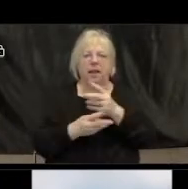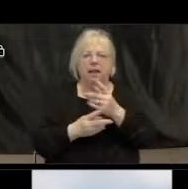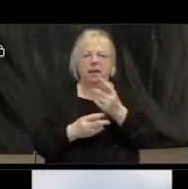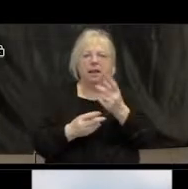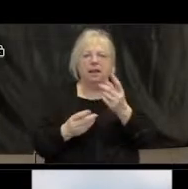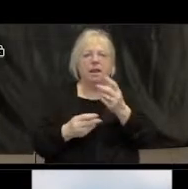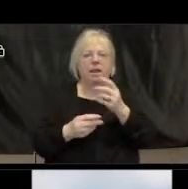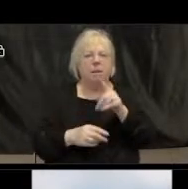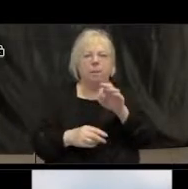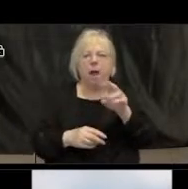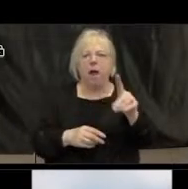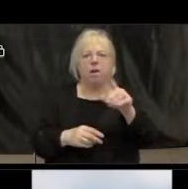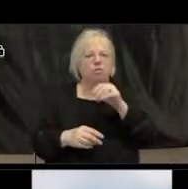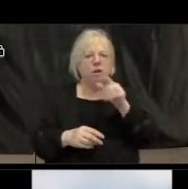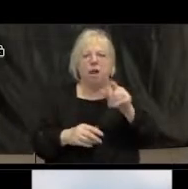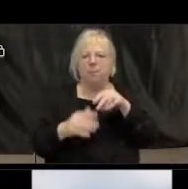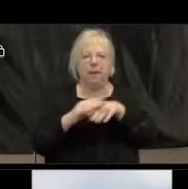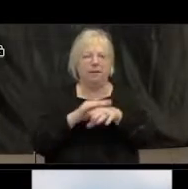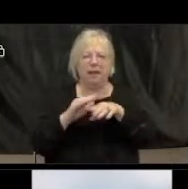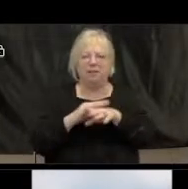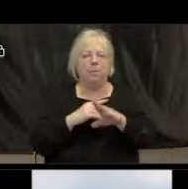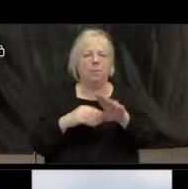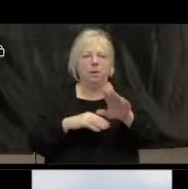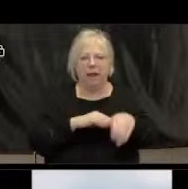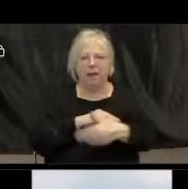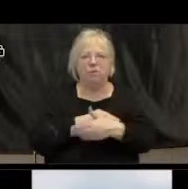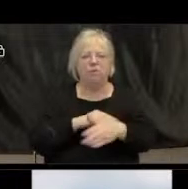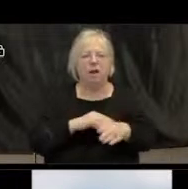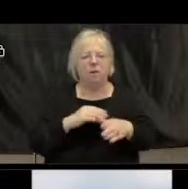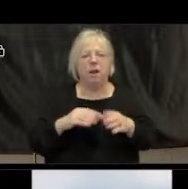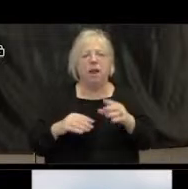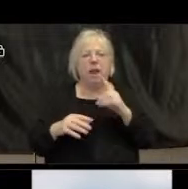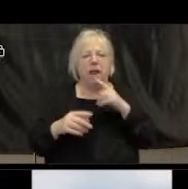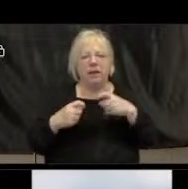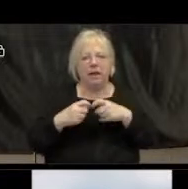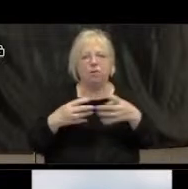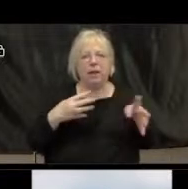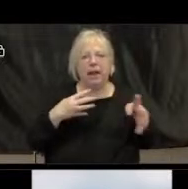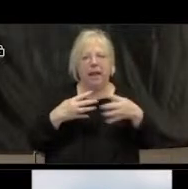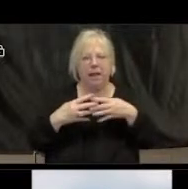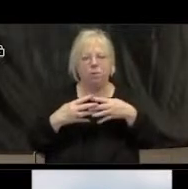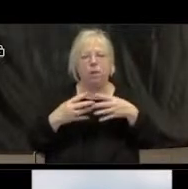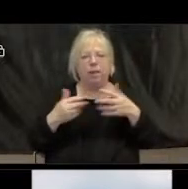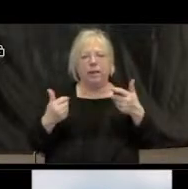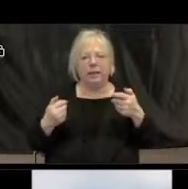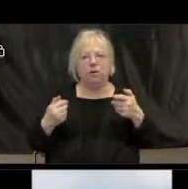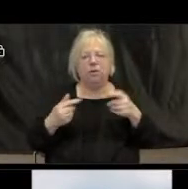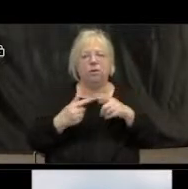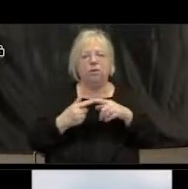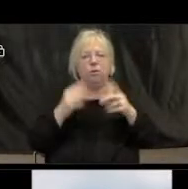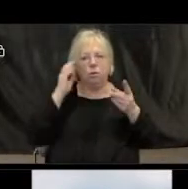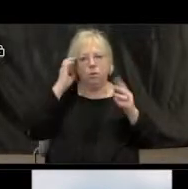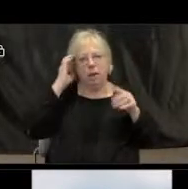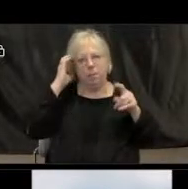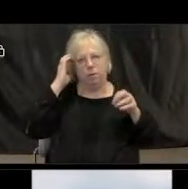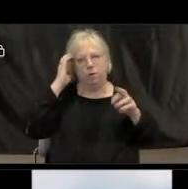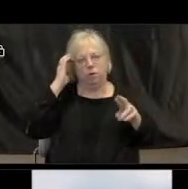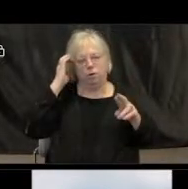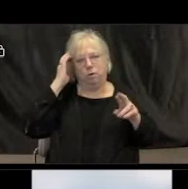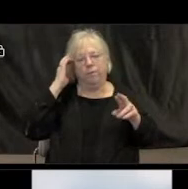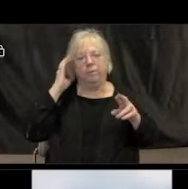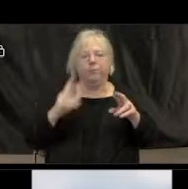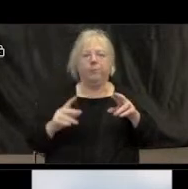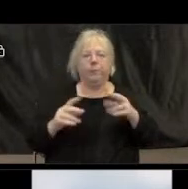no school activities scheduled. An electric control gate could be installed with clickers distributed to dumpster operator,